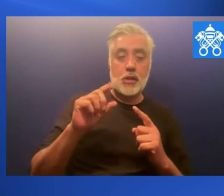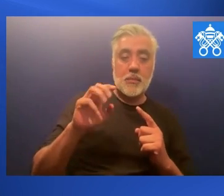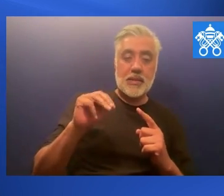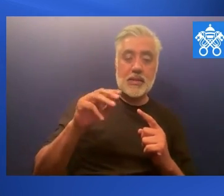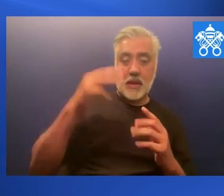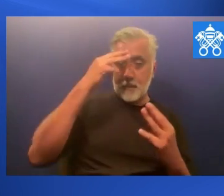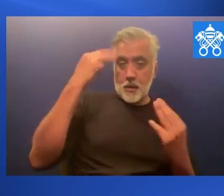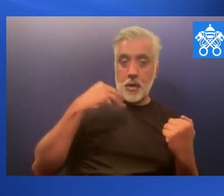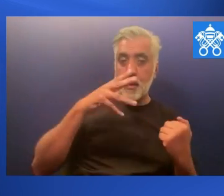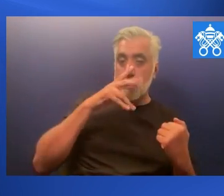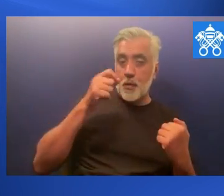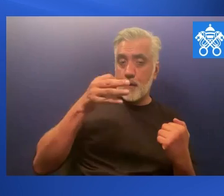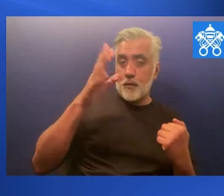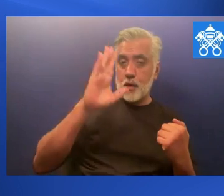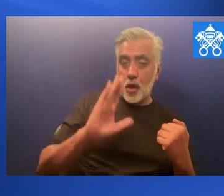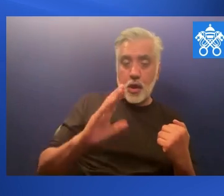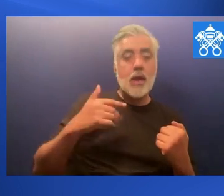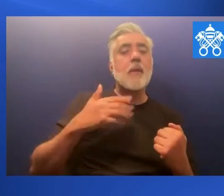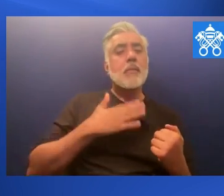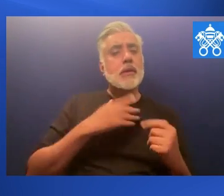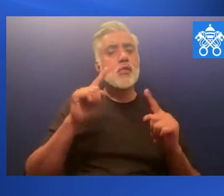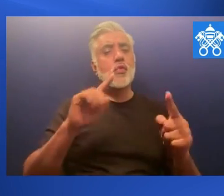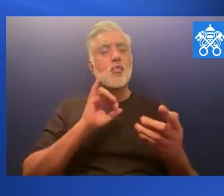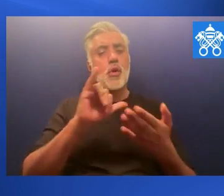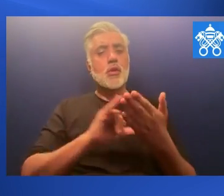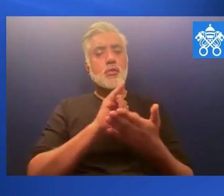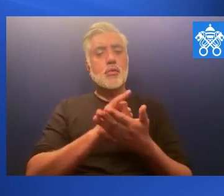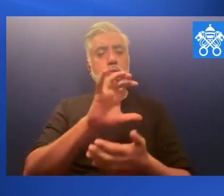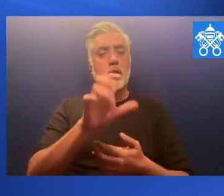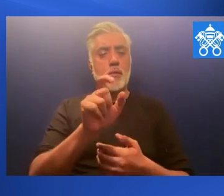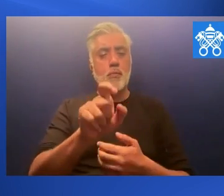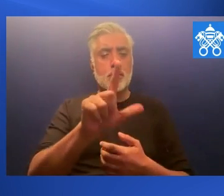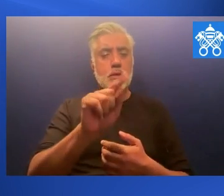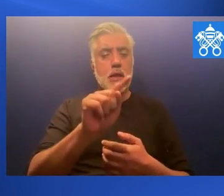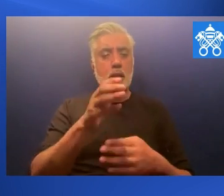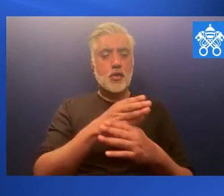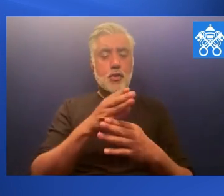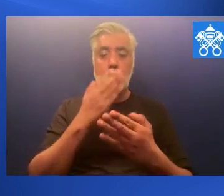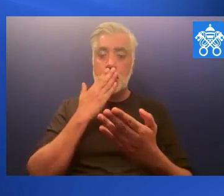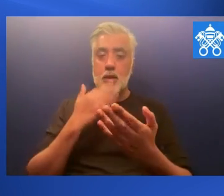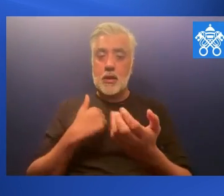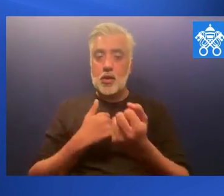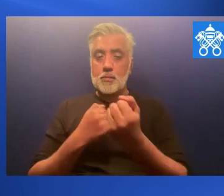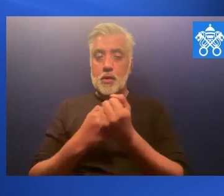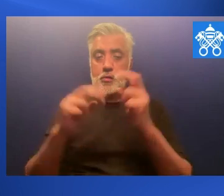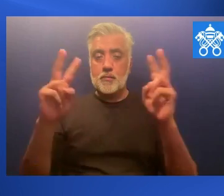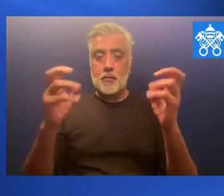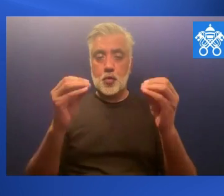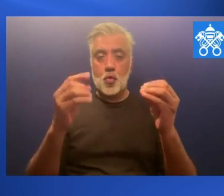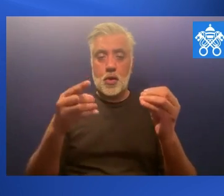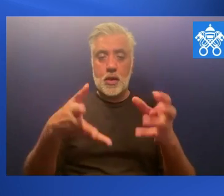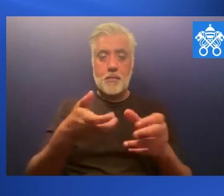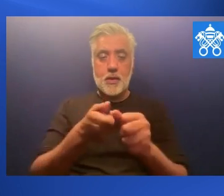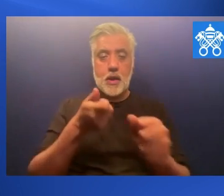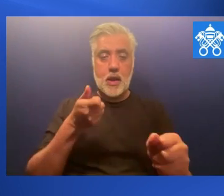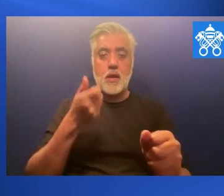Year's Eve, the vigil of the Solemnity of Mary, the Mother of God. I invite you to visit the Vatican News web portal,